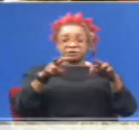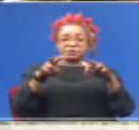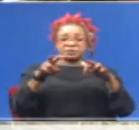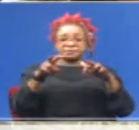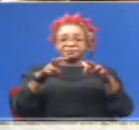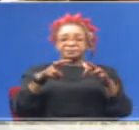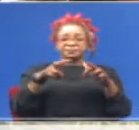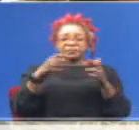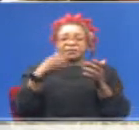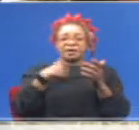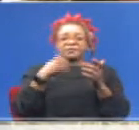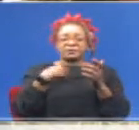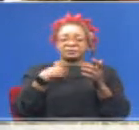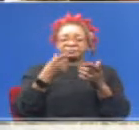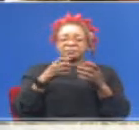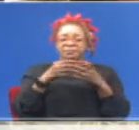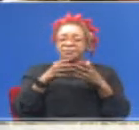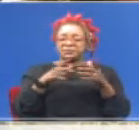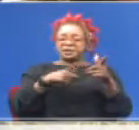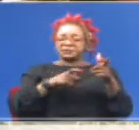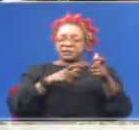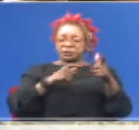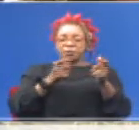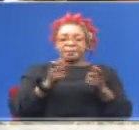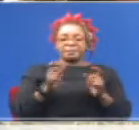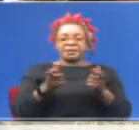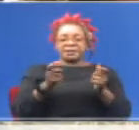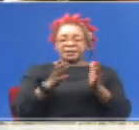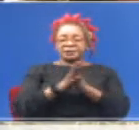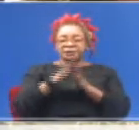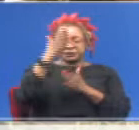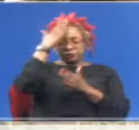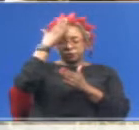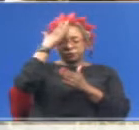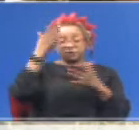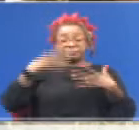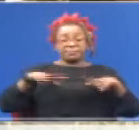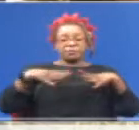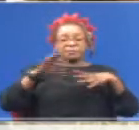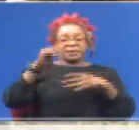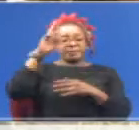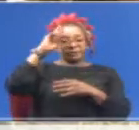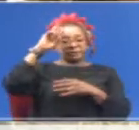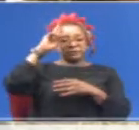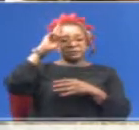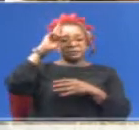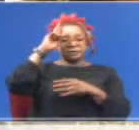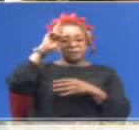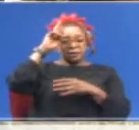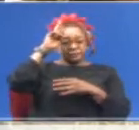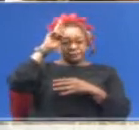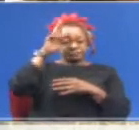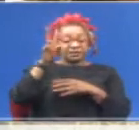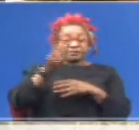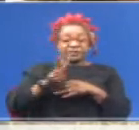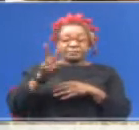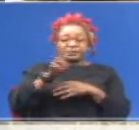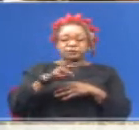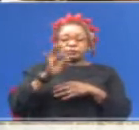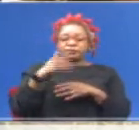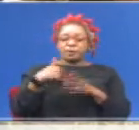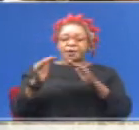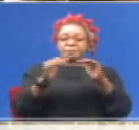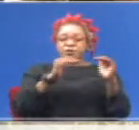savage attacks on media and innocent civilians by the police, and the viability of our